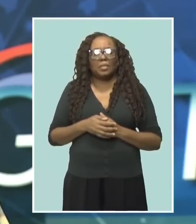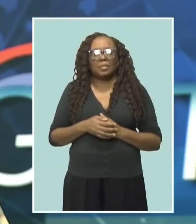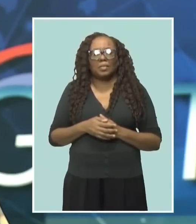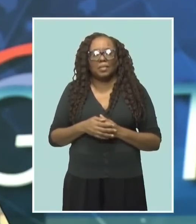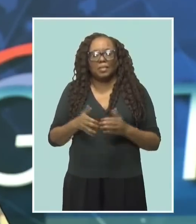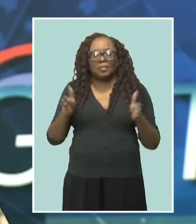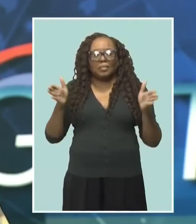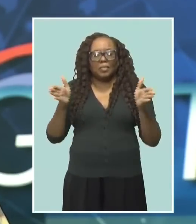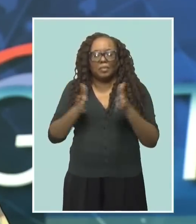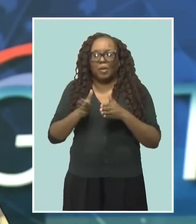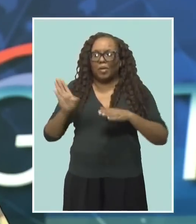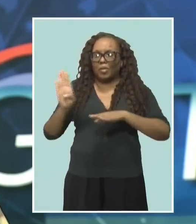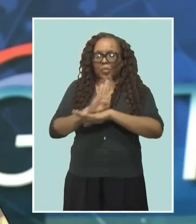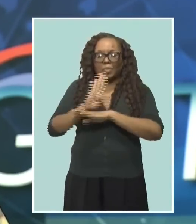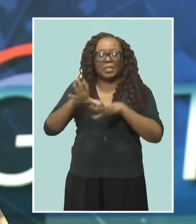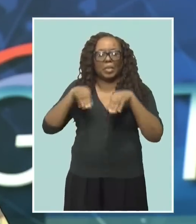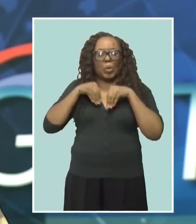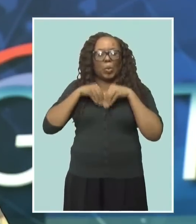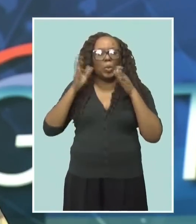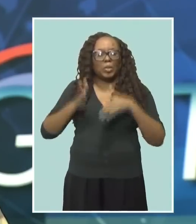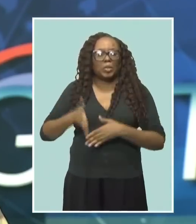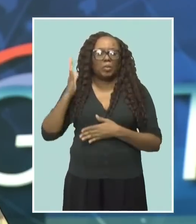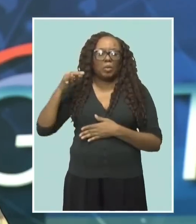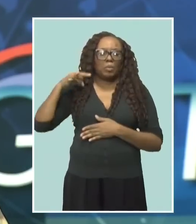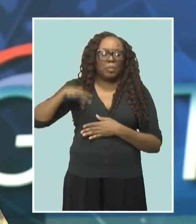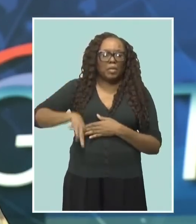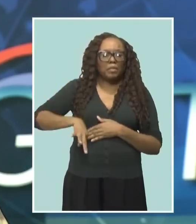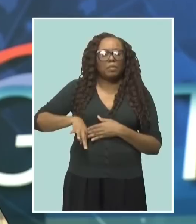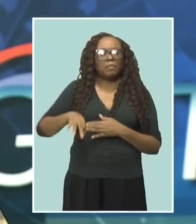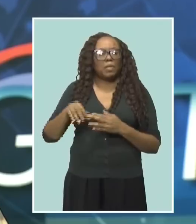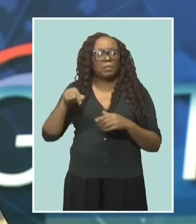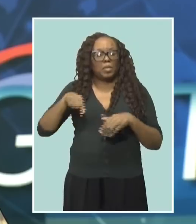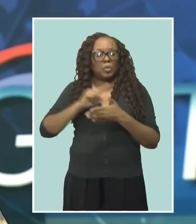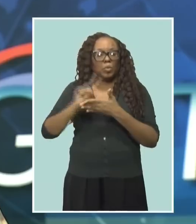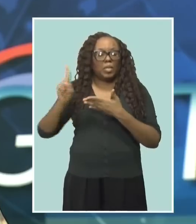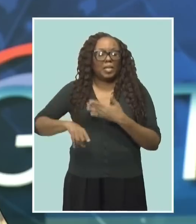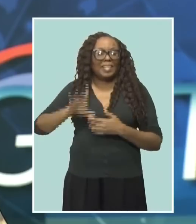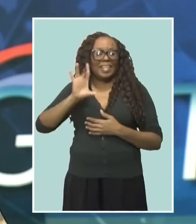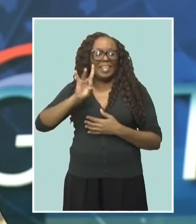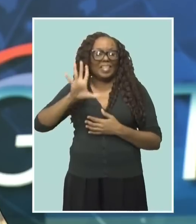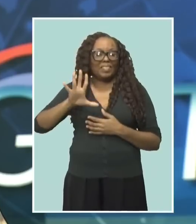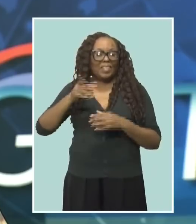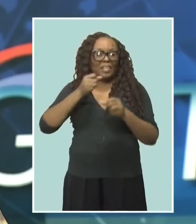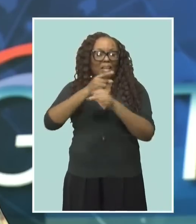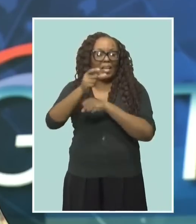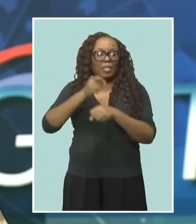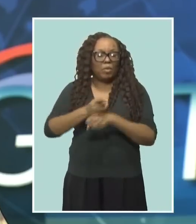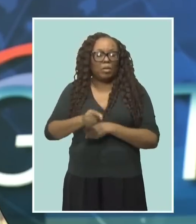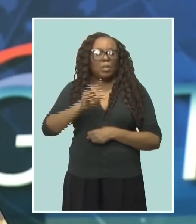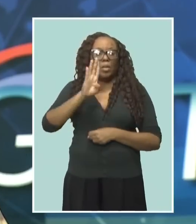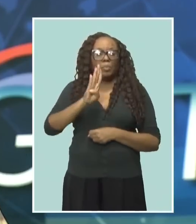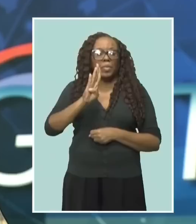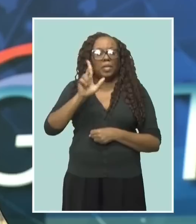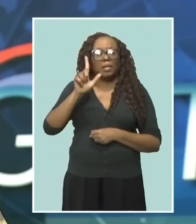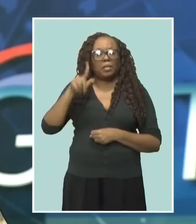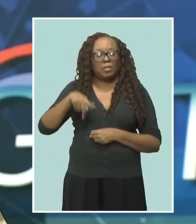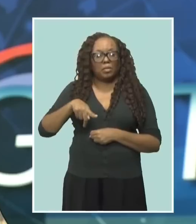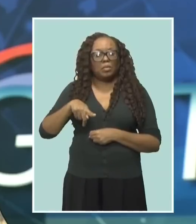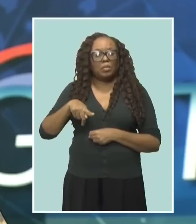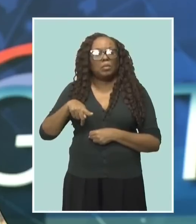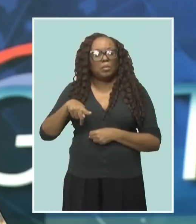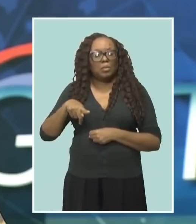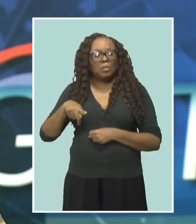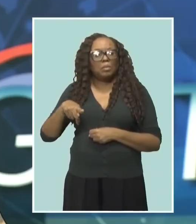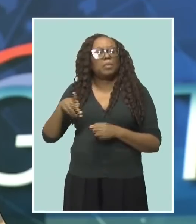business owners stand to benefit from this weekend's 85th annual conference of the Barbados Labour Party. Chief Executive Officer